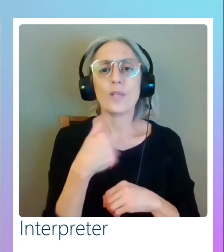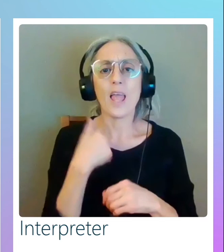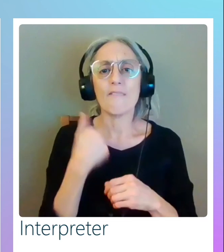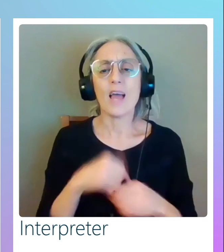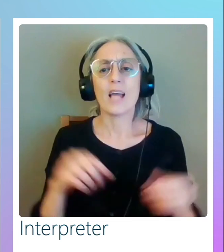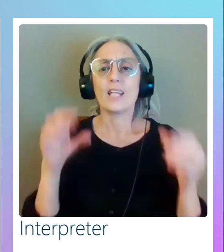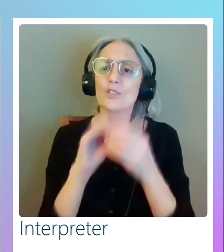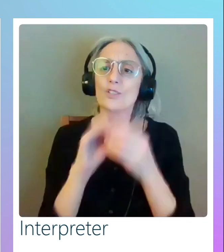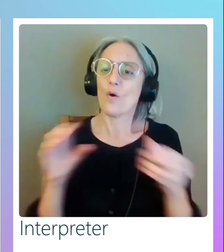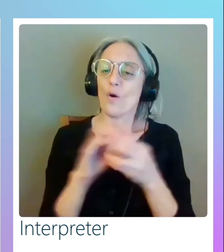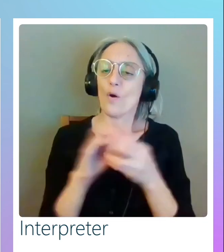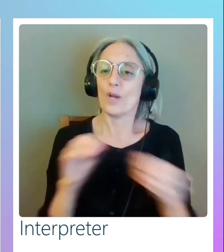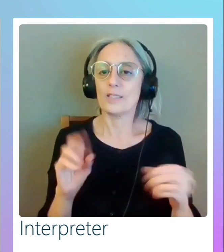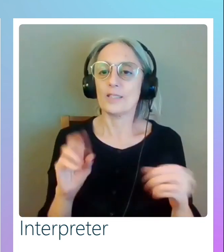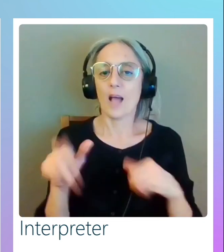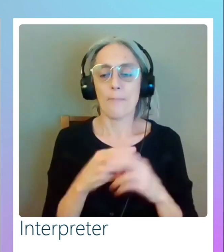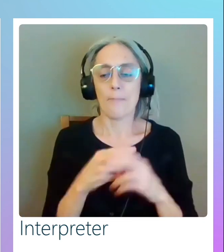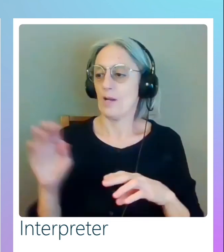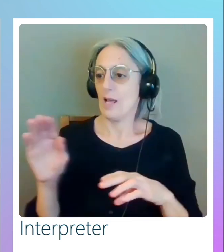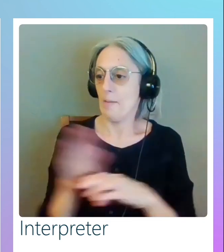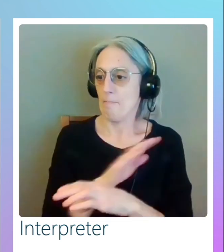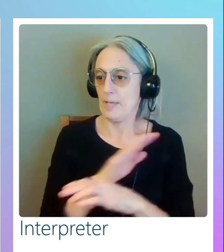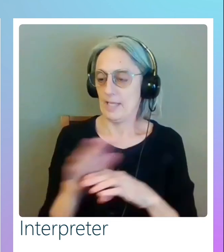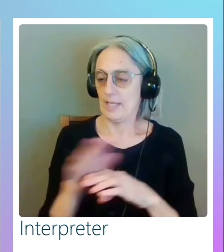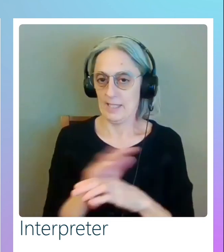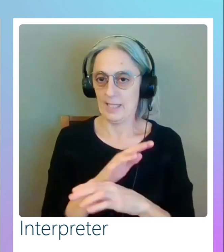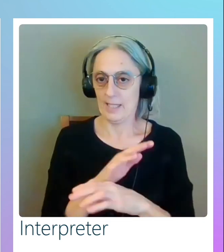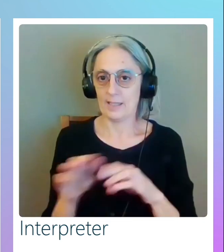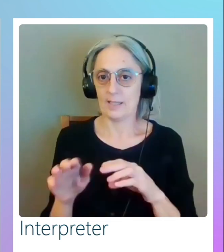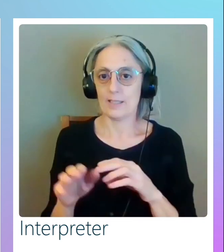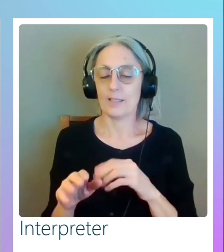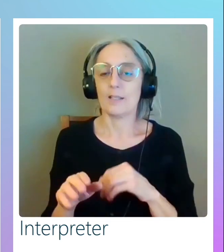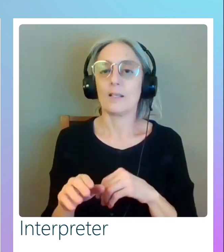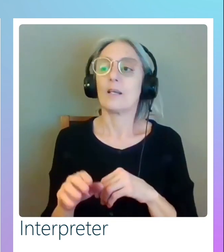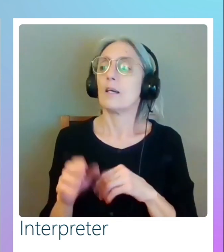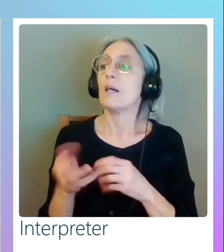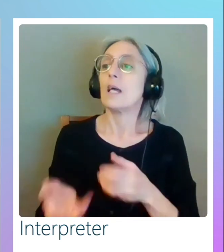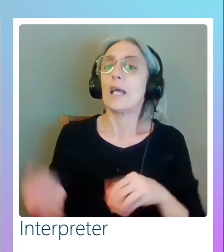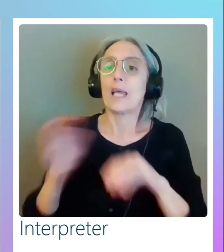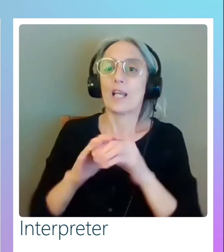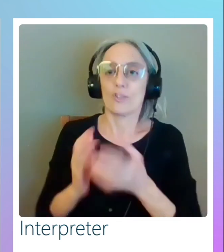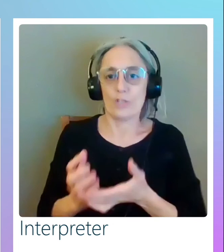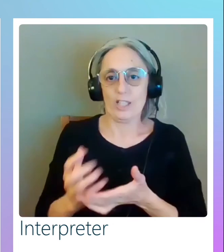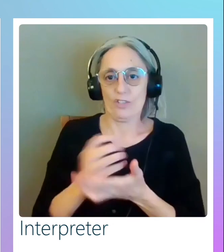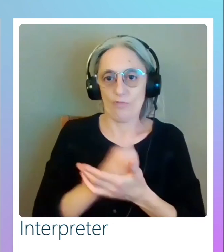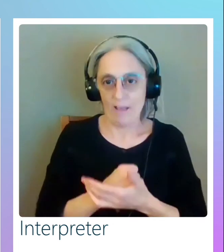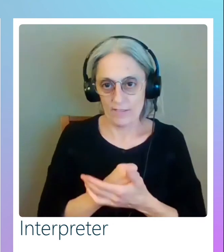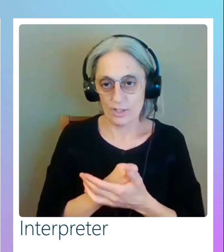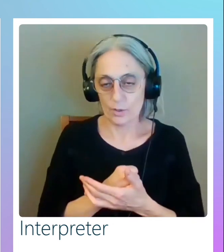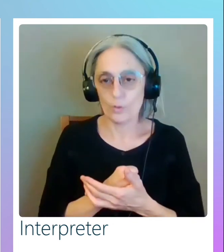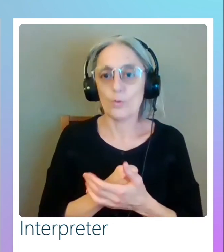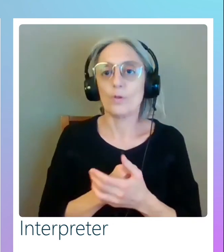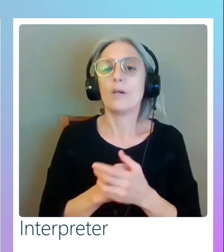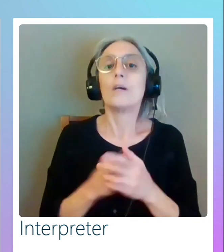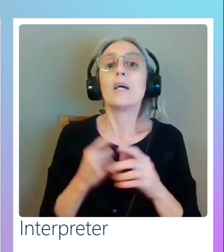business directly connected increased revenue growth to improved email accessibility?